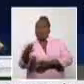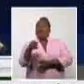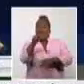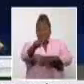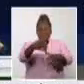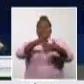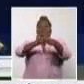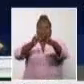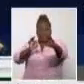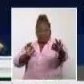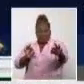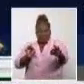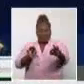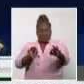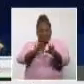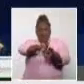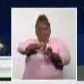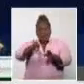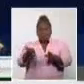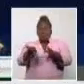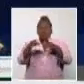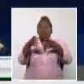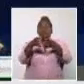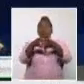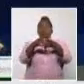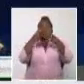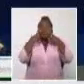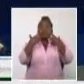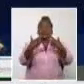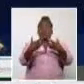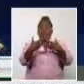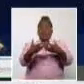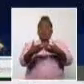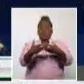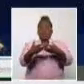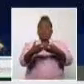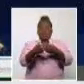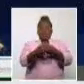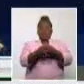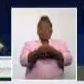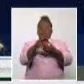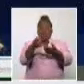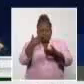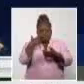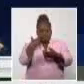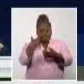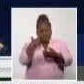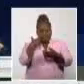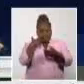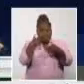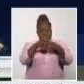evolution is followed during the 14 days in case any of them has already been infected.